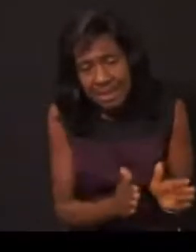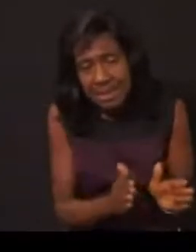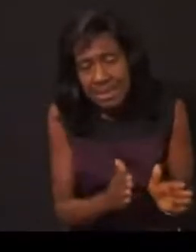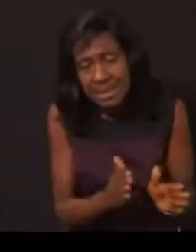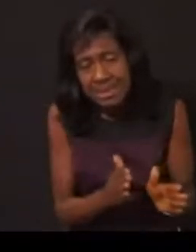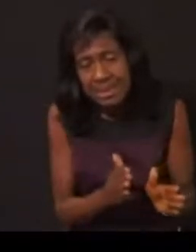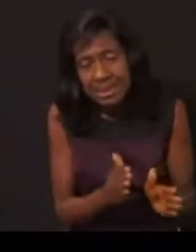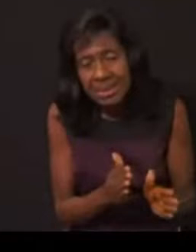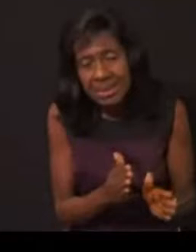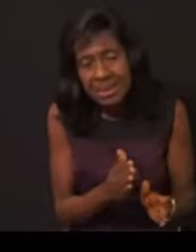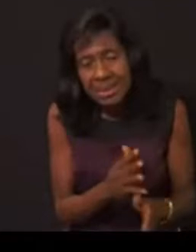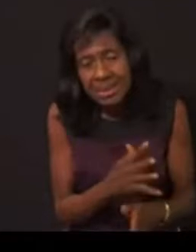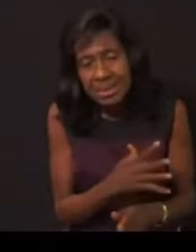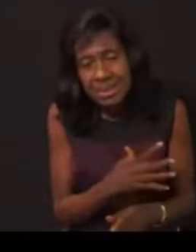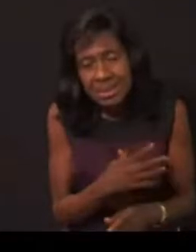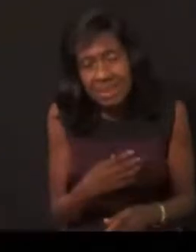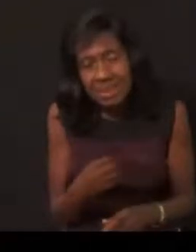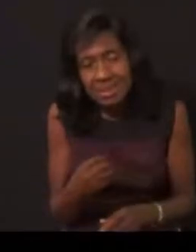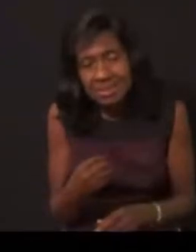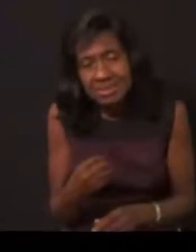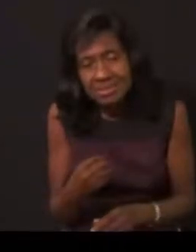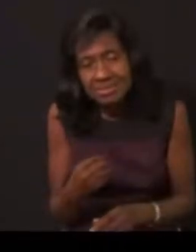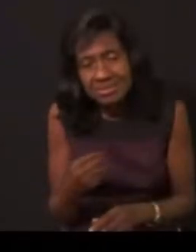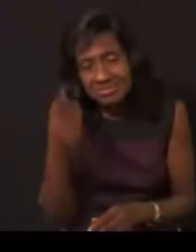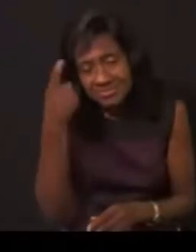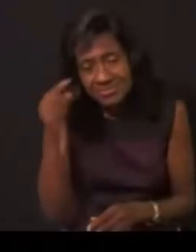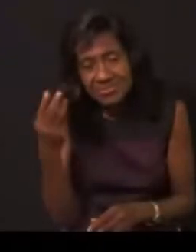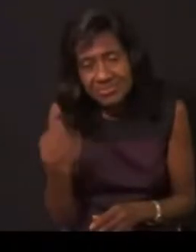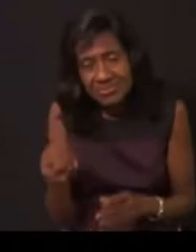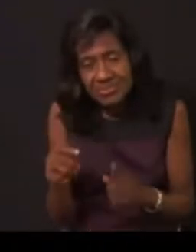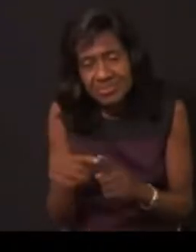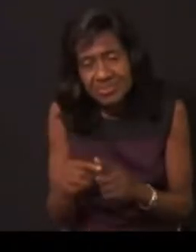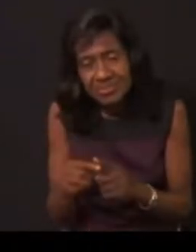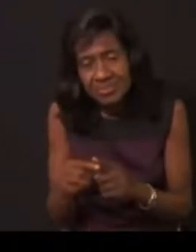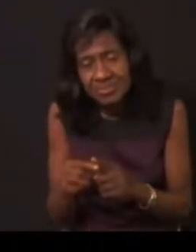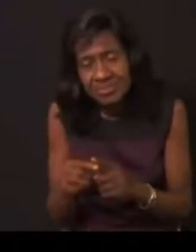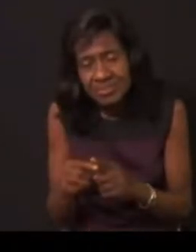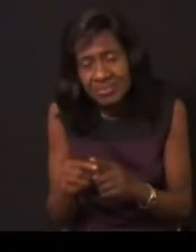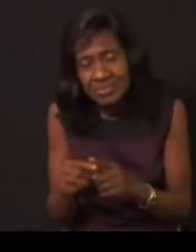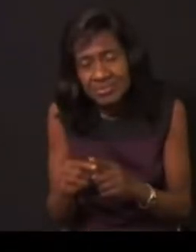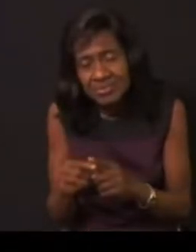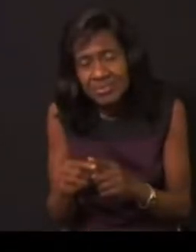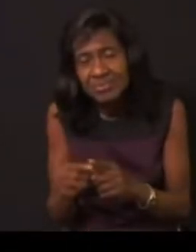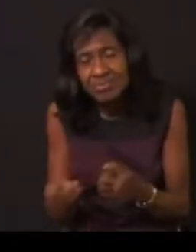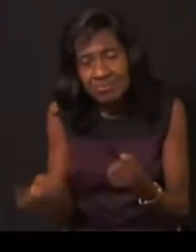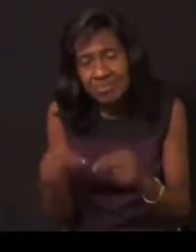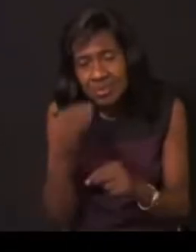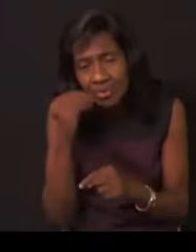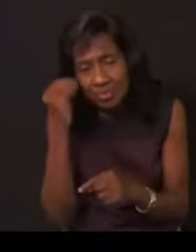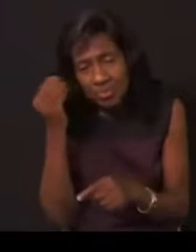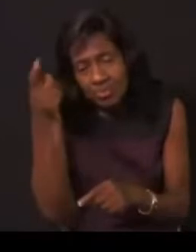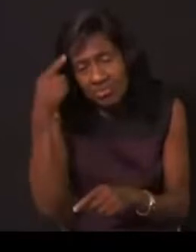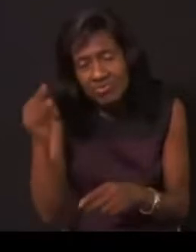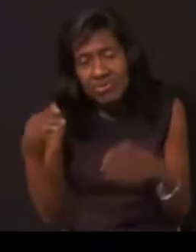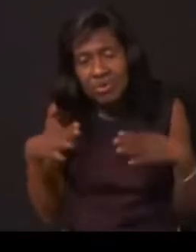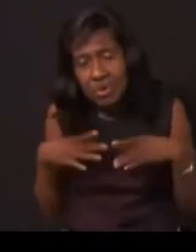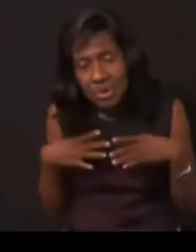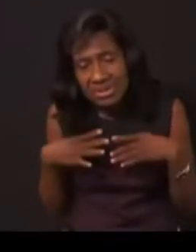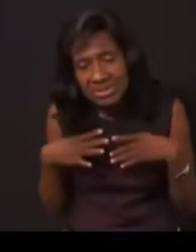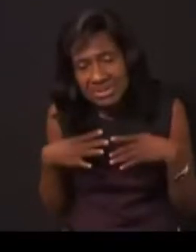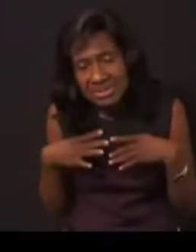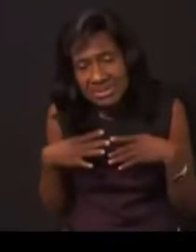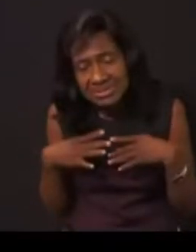advantage of the period of holiday and break they get from school terms, so that they can come in